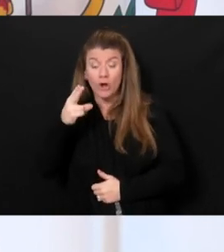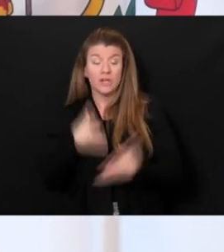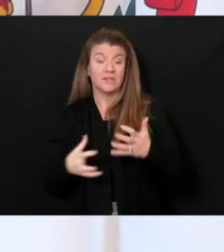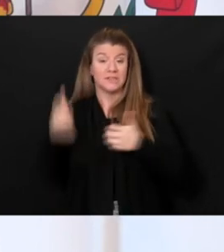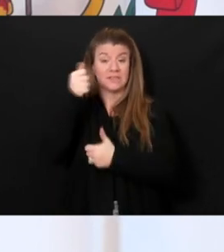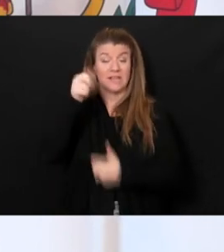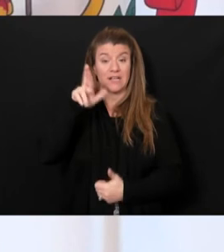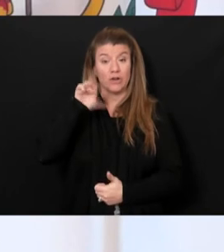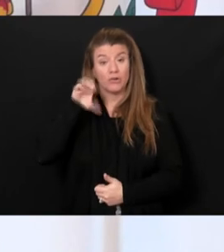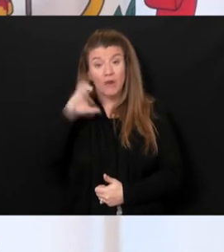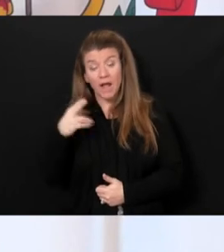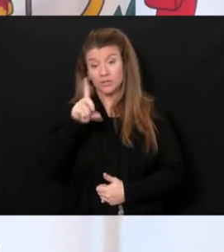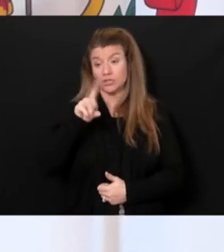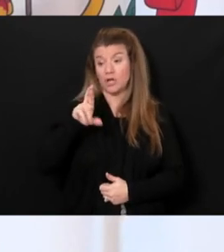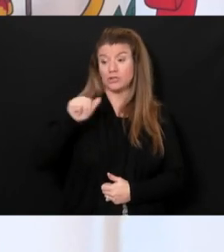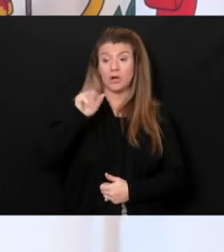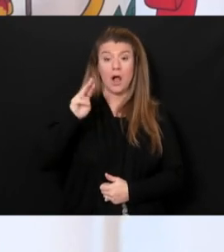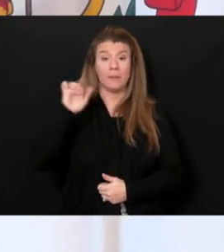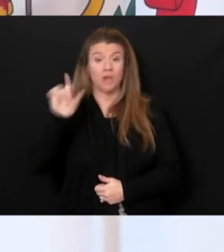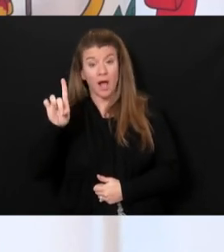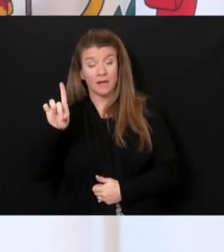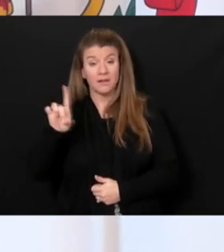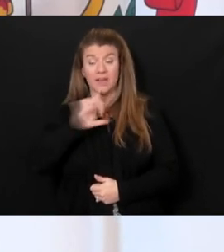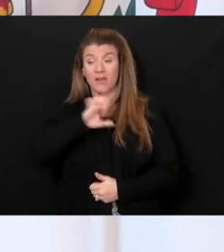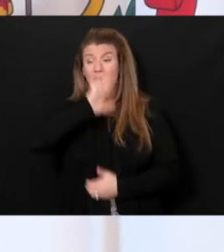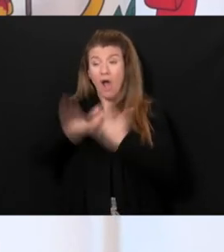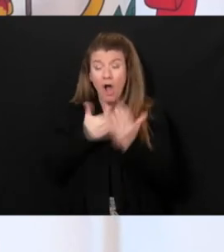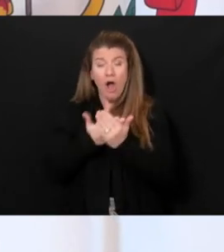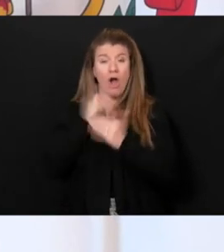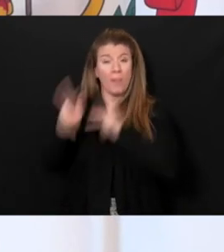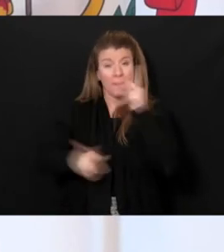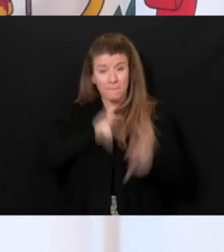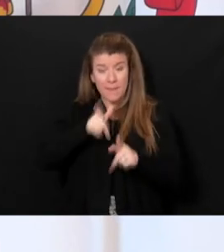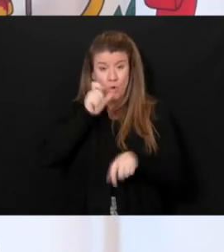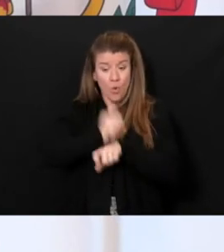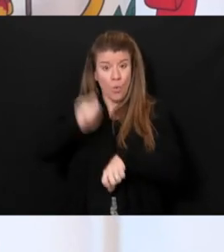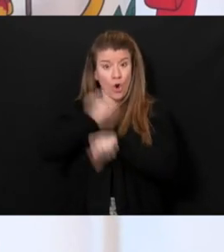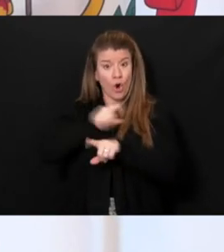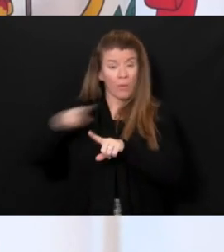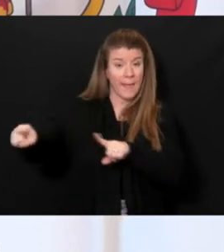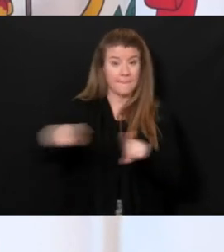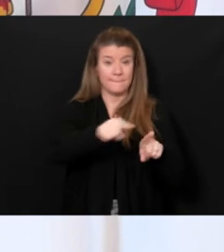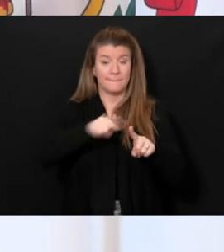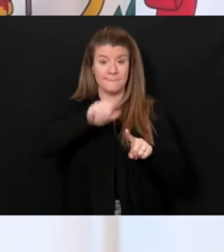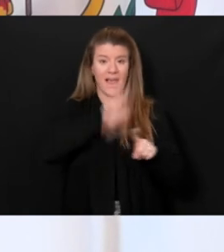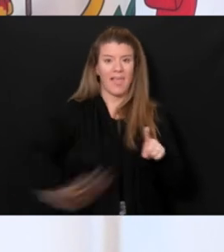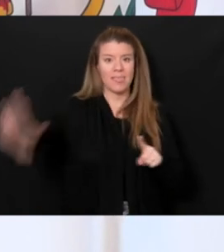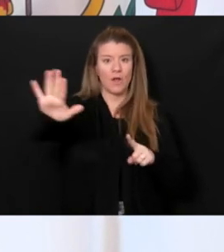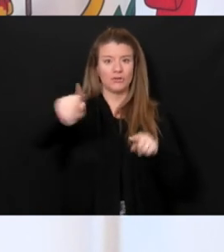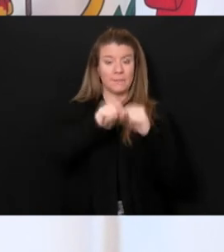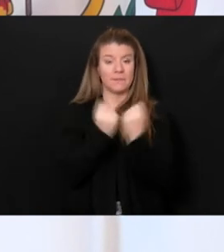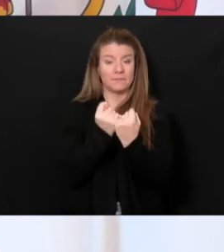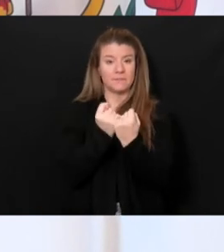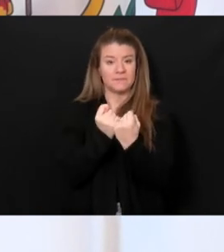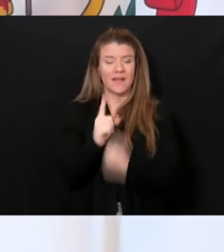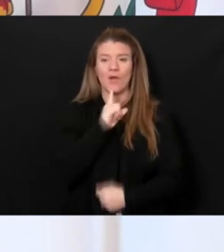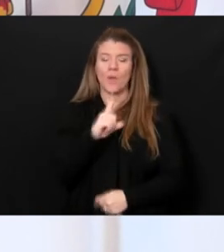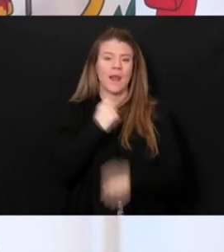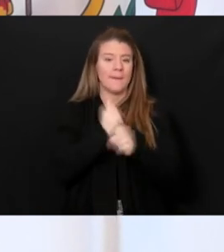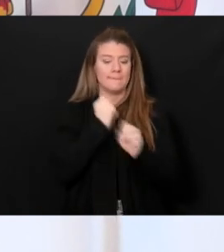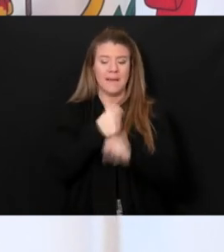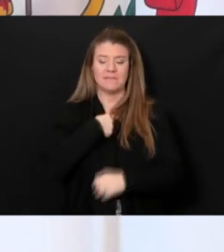and Dr. Amjad and all the people that work with them all over the place. It makes me really,